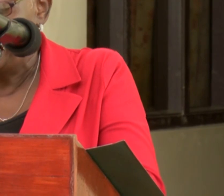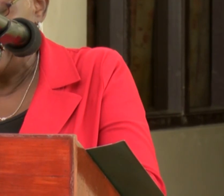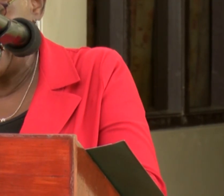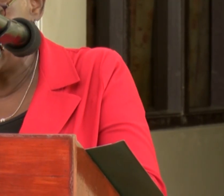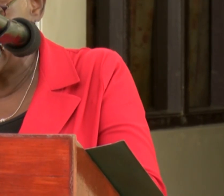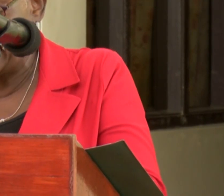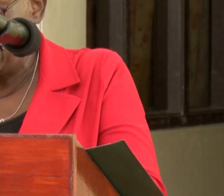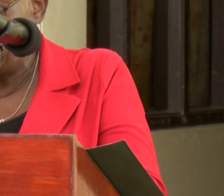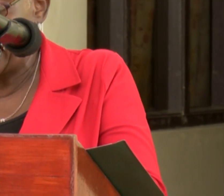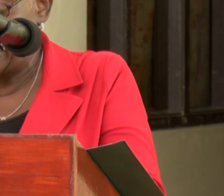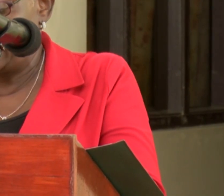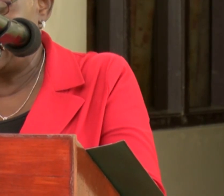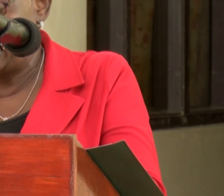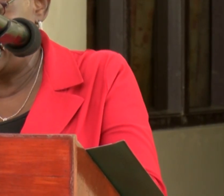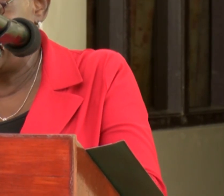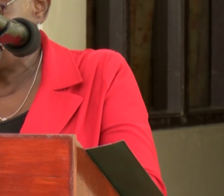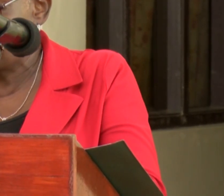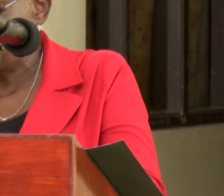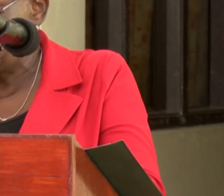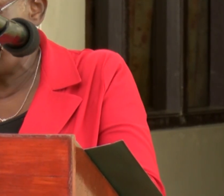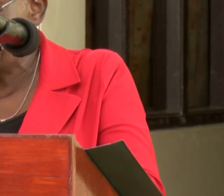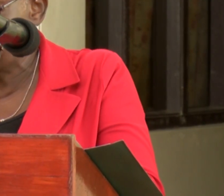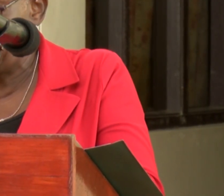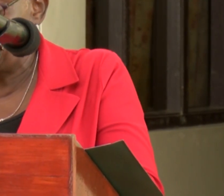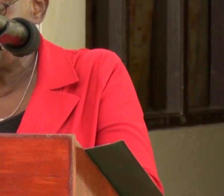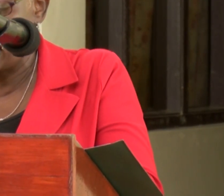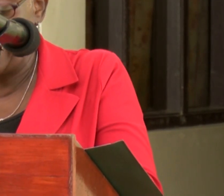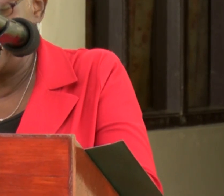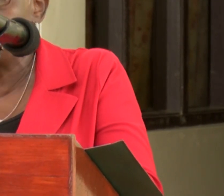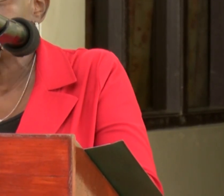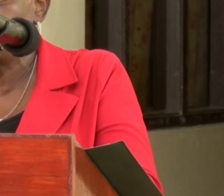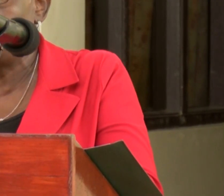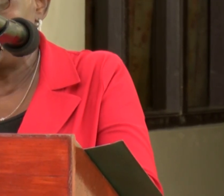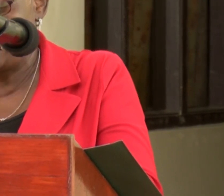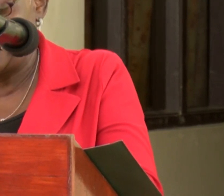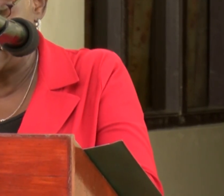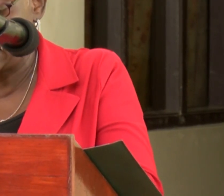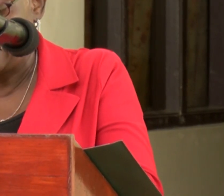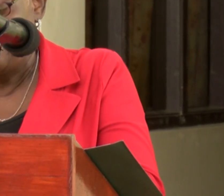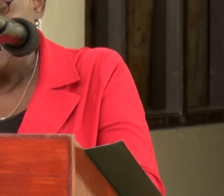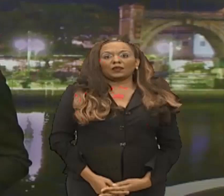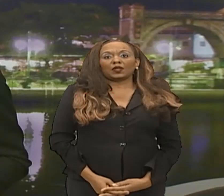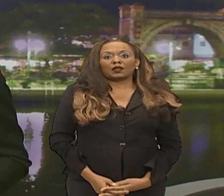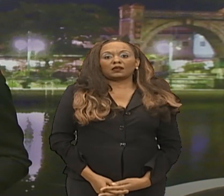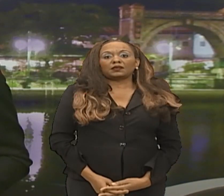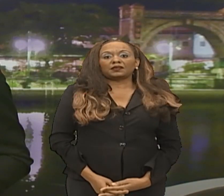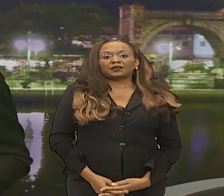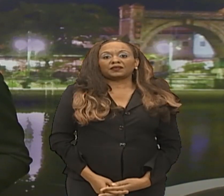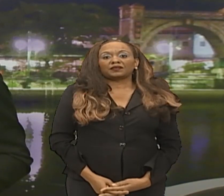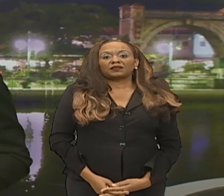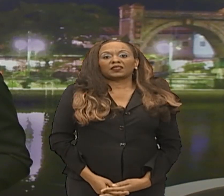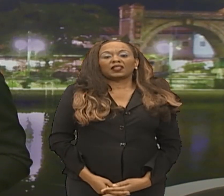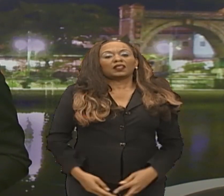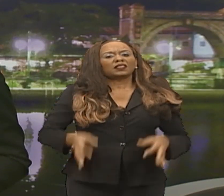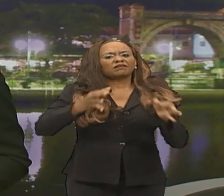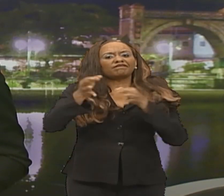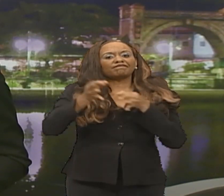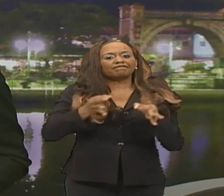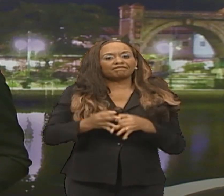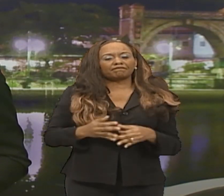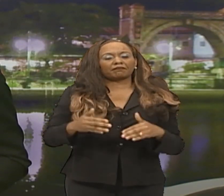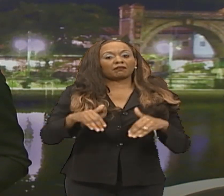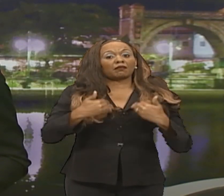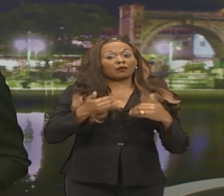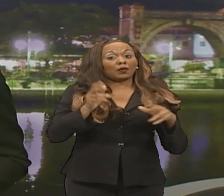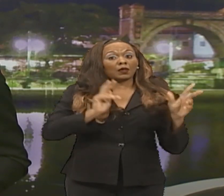assisting can sign up and indicate their specific skills or areas of interest. Now, Ms. Mears explains that